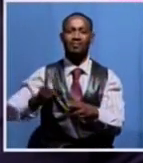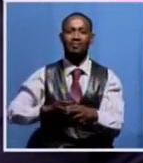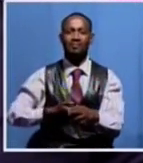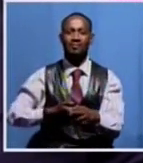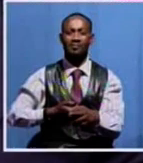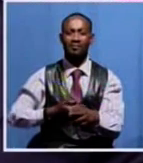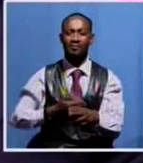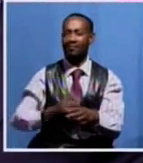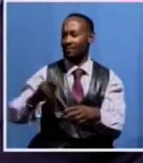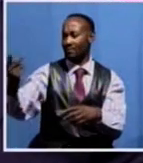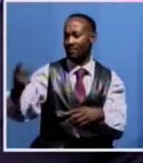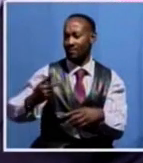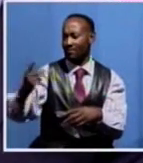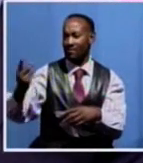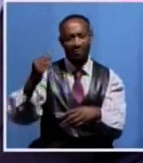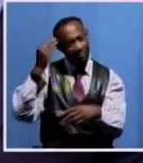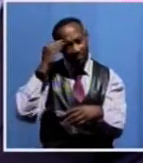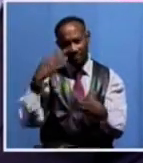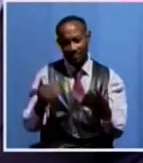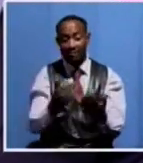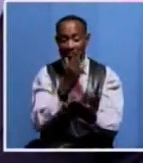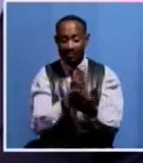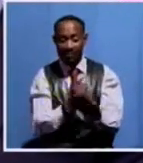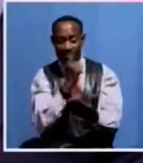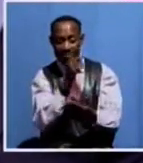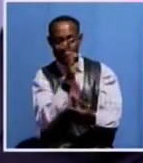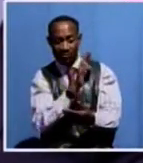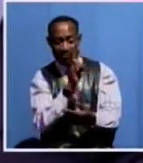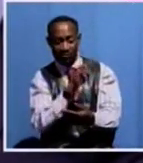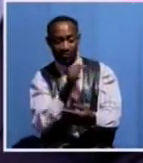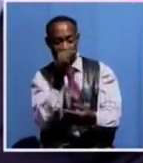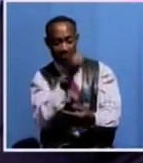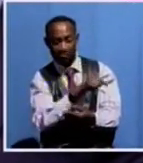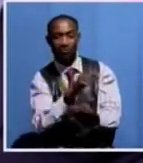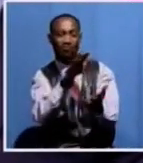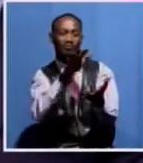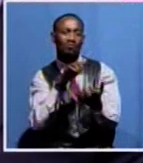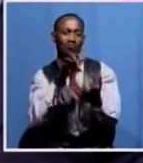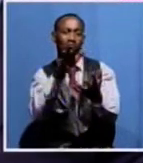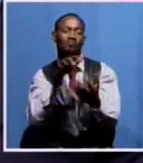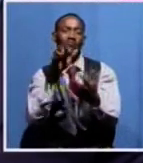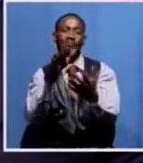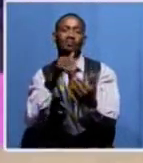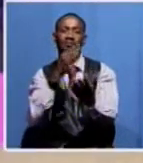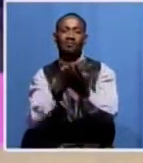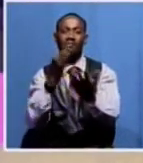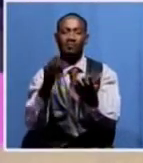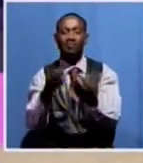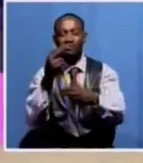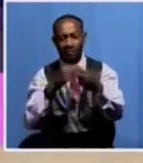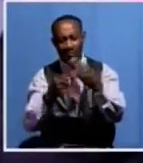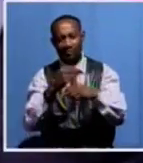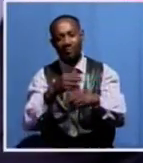each other. So clearly, somebody was using this registration card number to draw fertilizer. So there's a lot of fraud. So there's a lot of fraud. But once